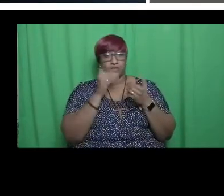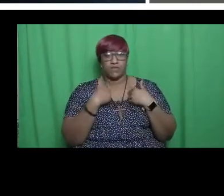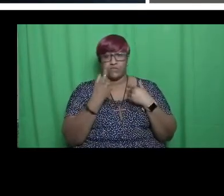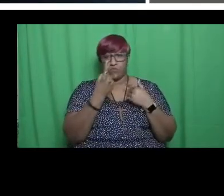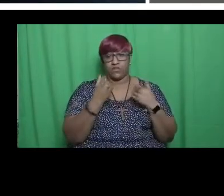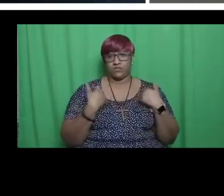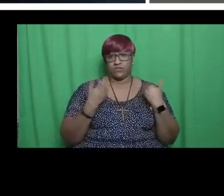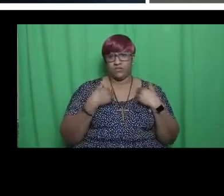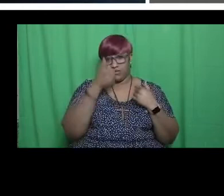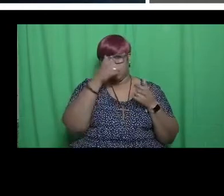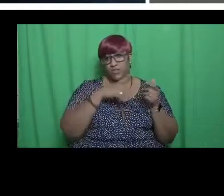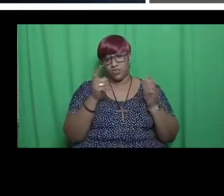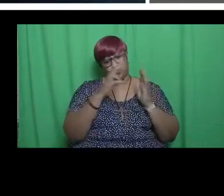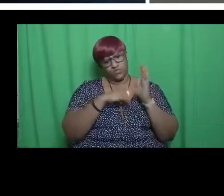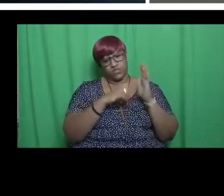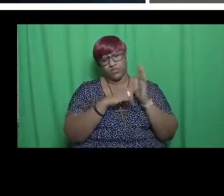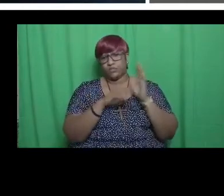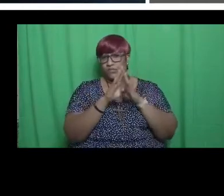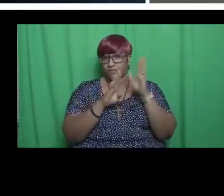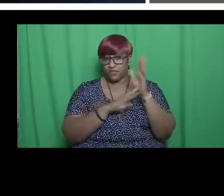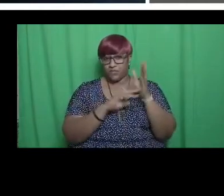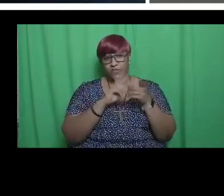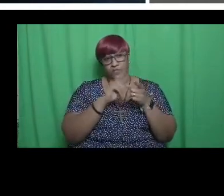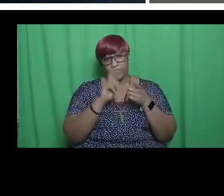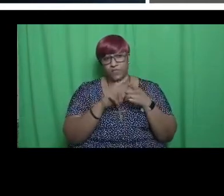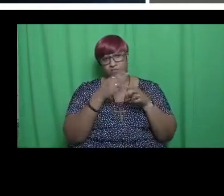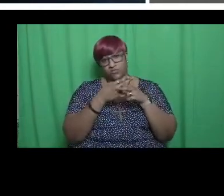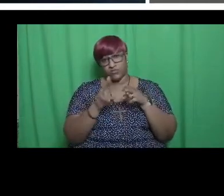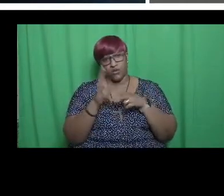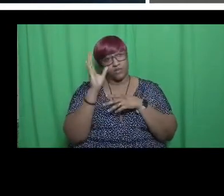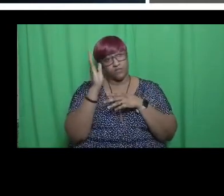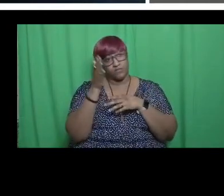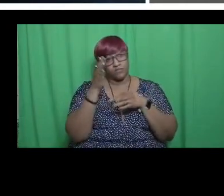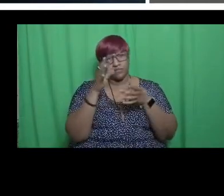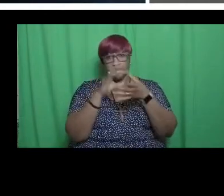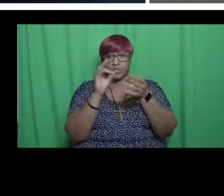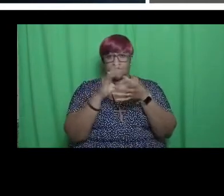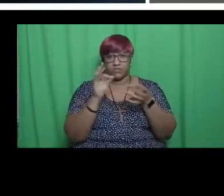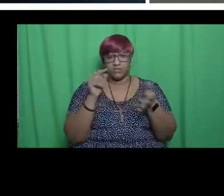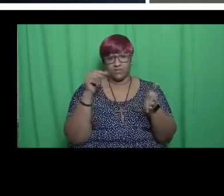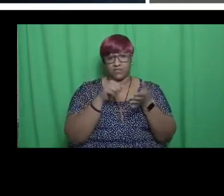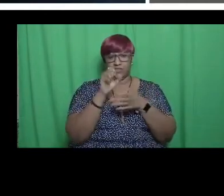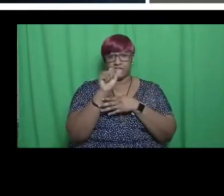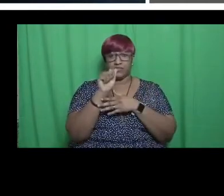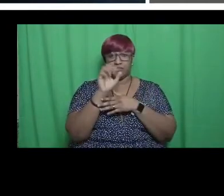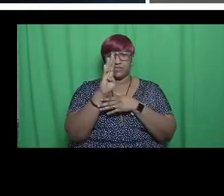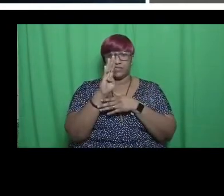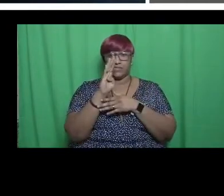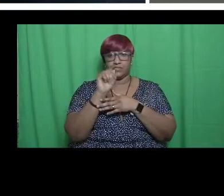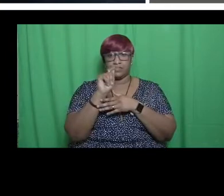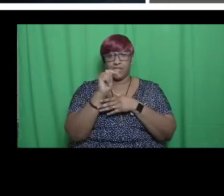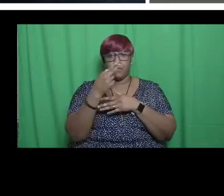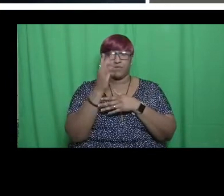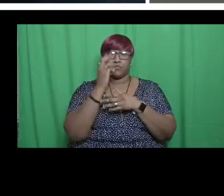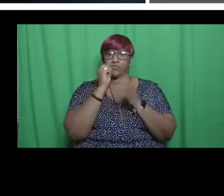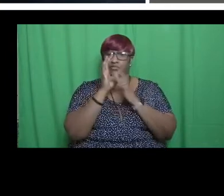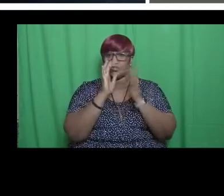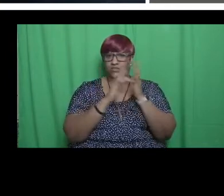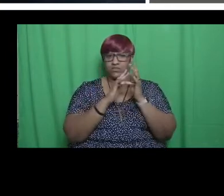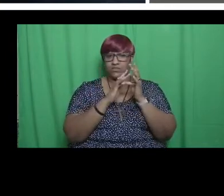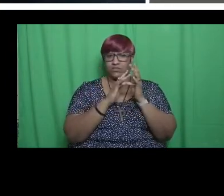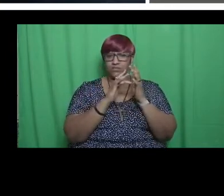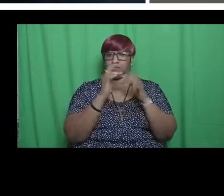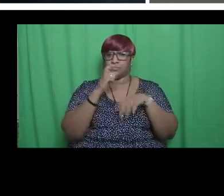young men to read a scripture and then do a short sermon. Well, this Sabbath, it was Jesus' time, and this was his